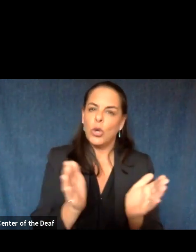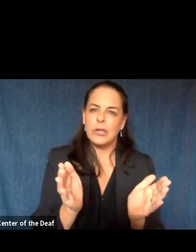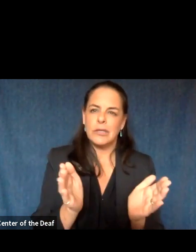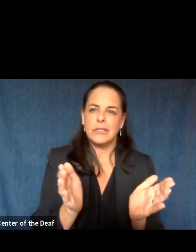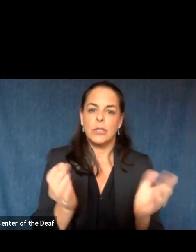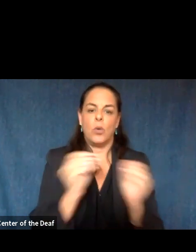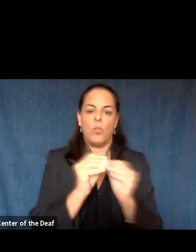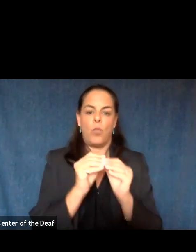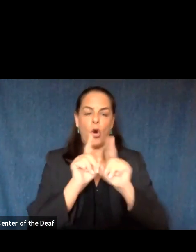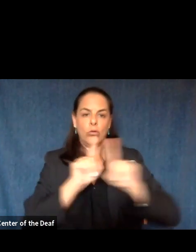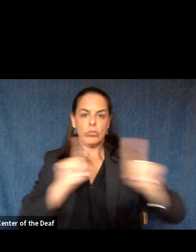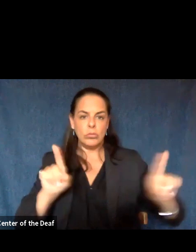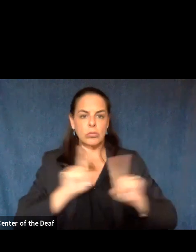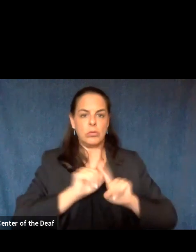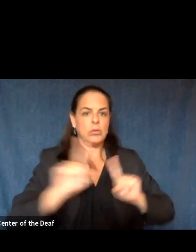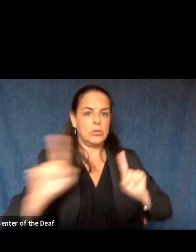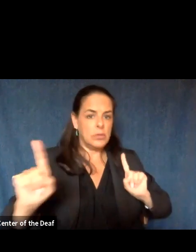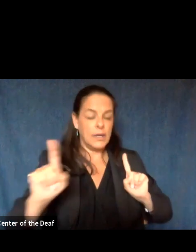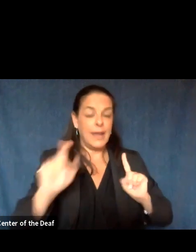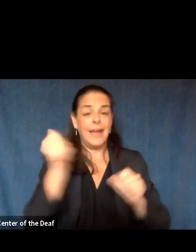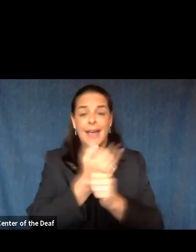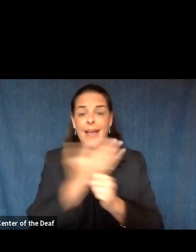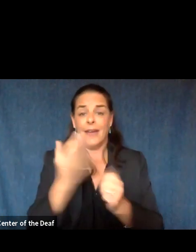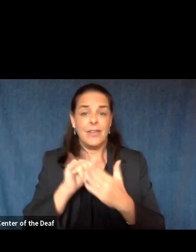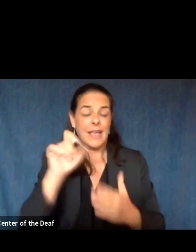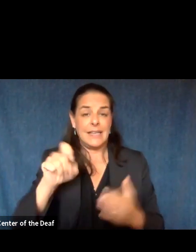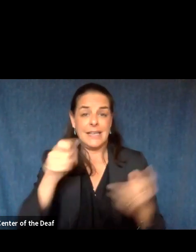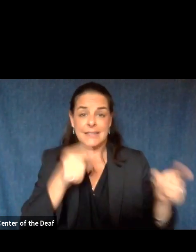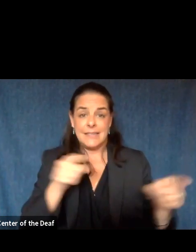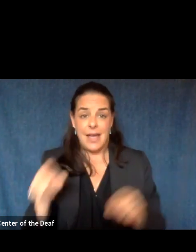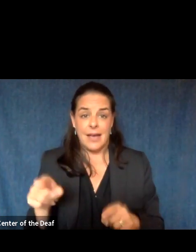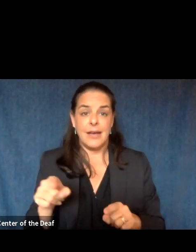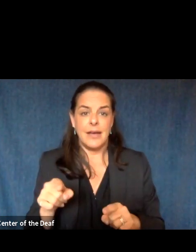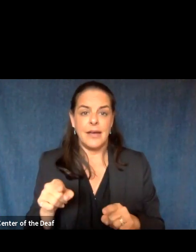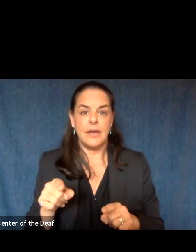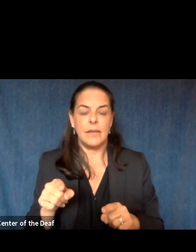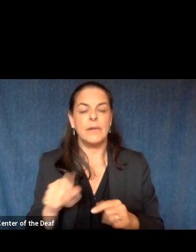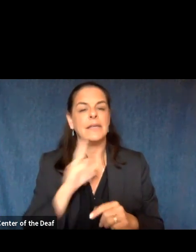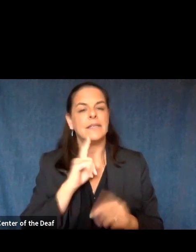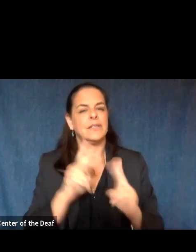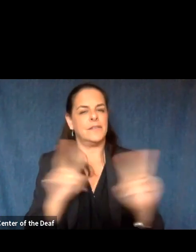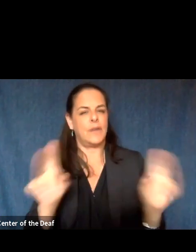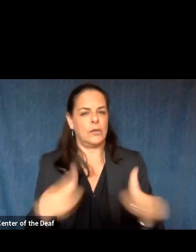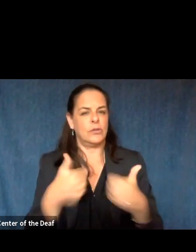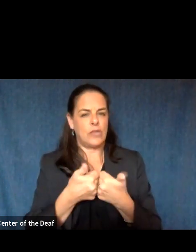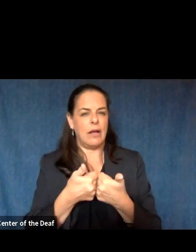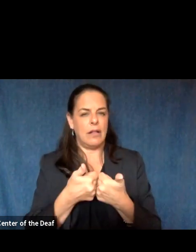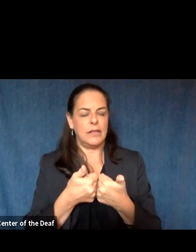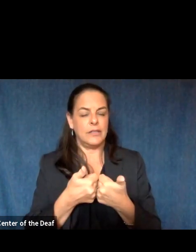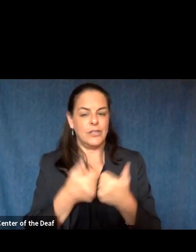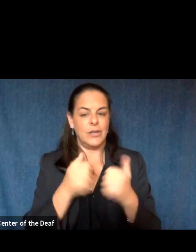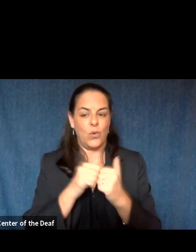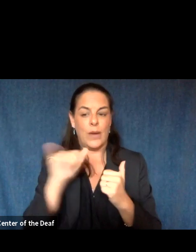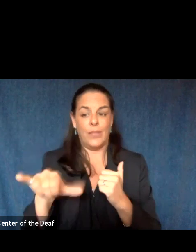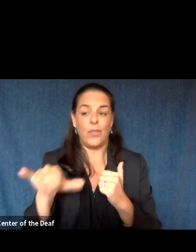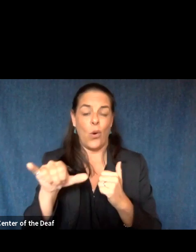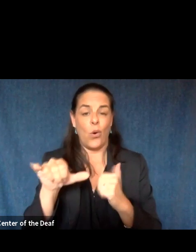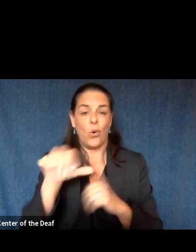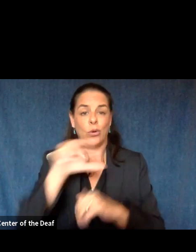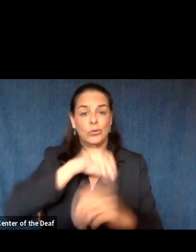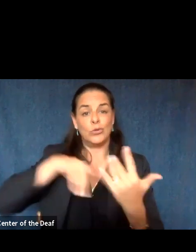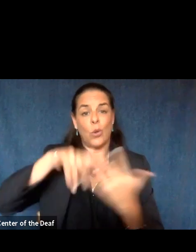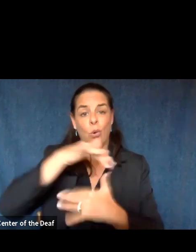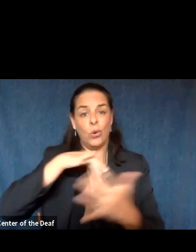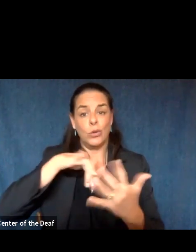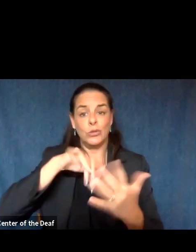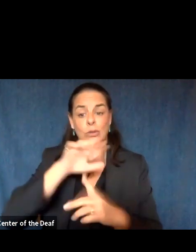social distancing and all the things that we need to happen that is very challenging to happen in those social settings where